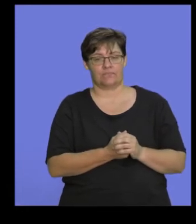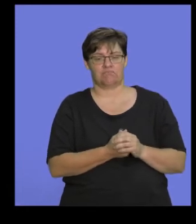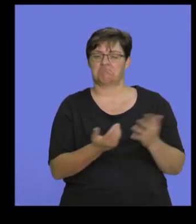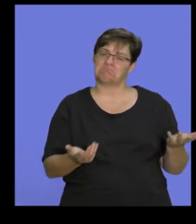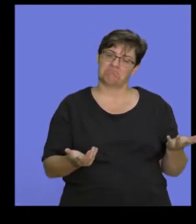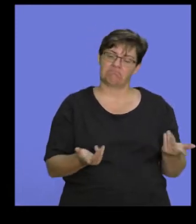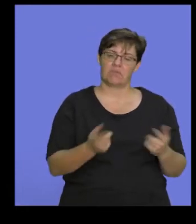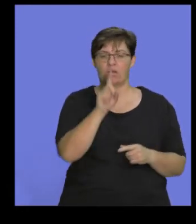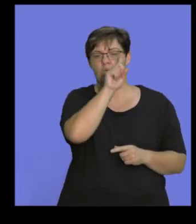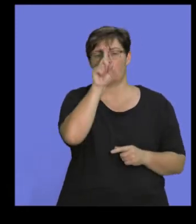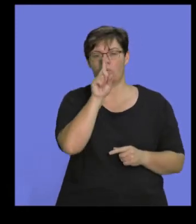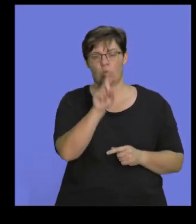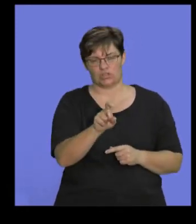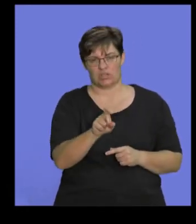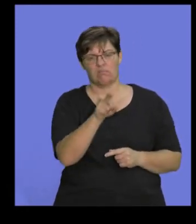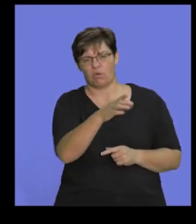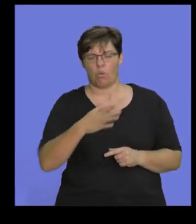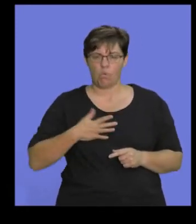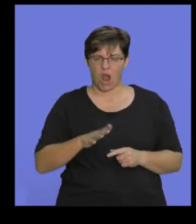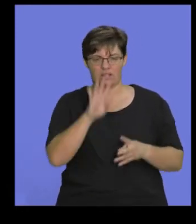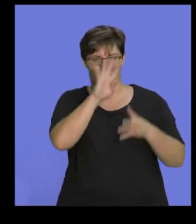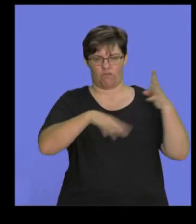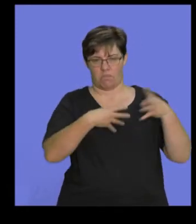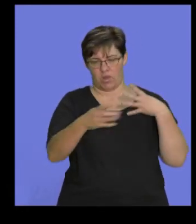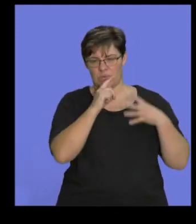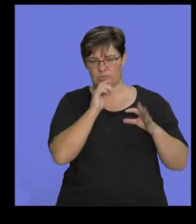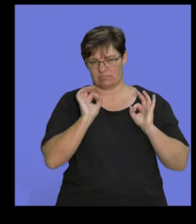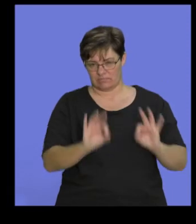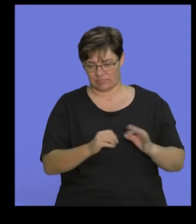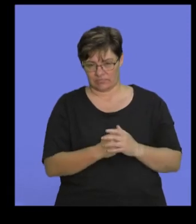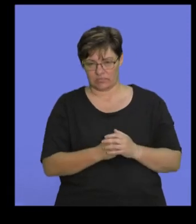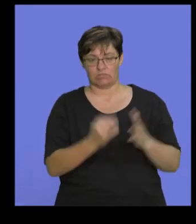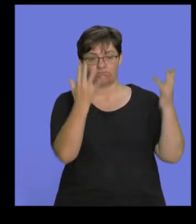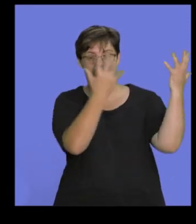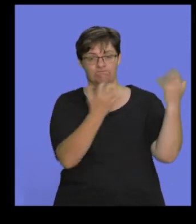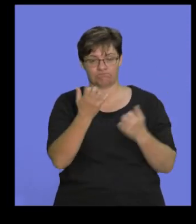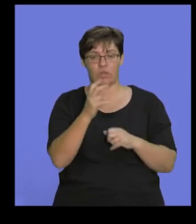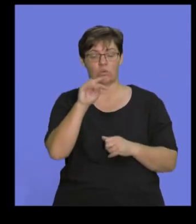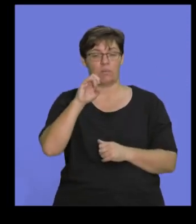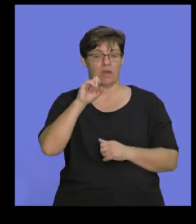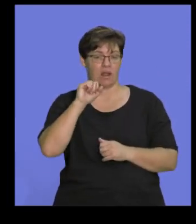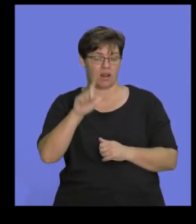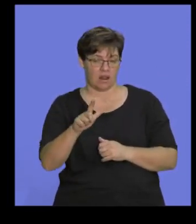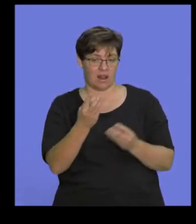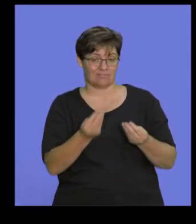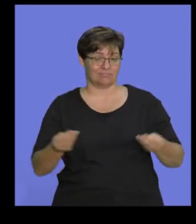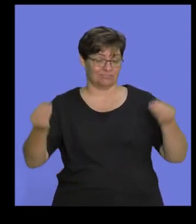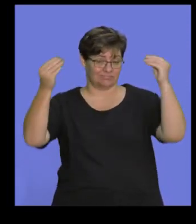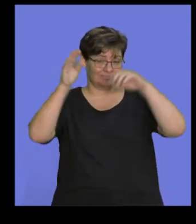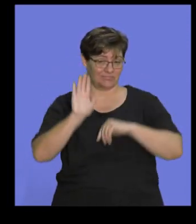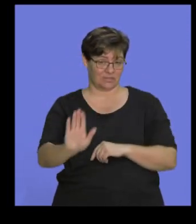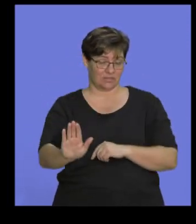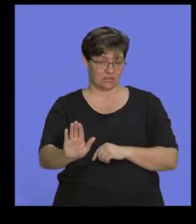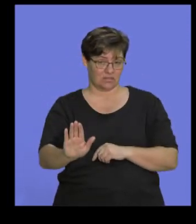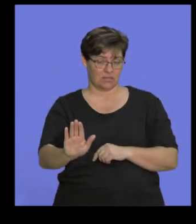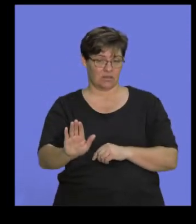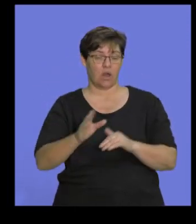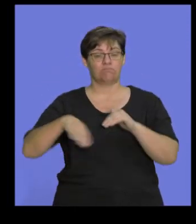Let's just look at maybe a question that wants us to use this formula. So they say calculate the nominal interest